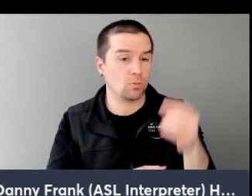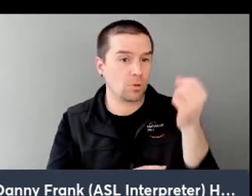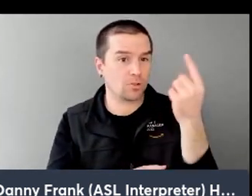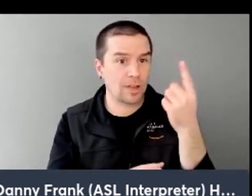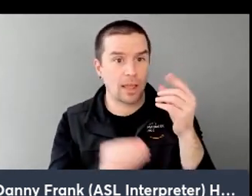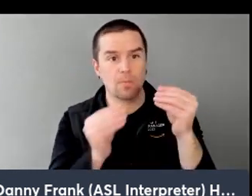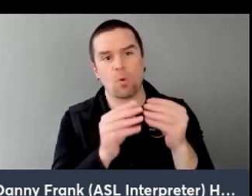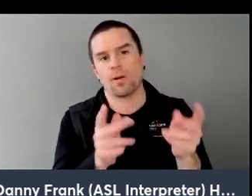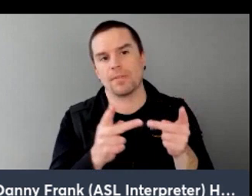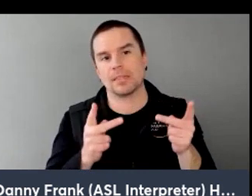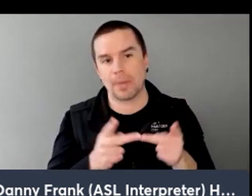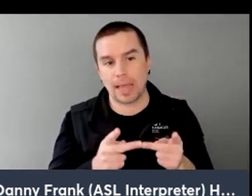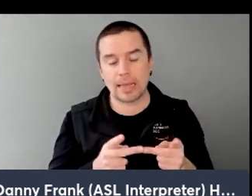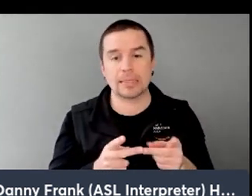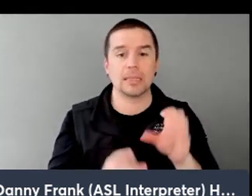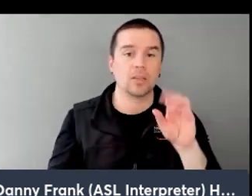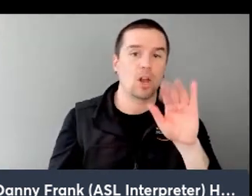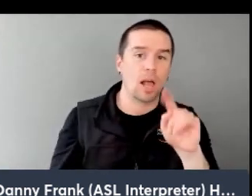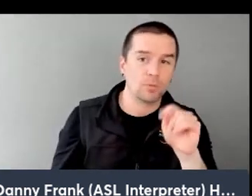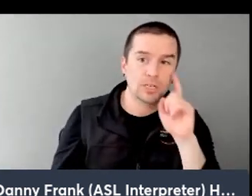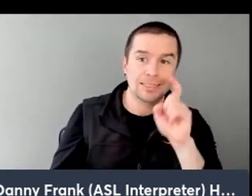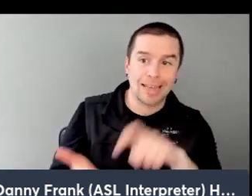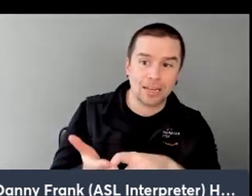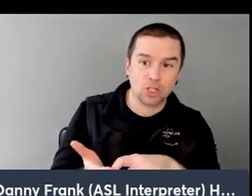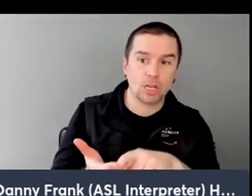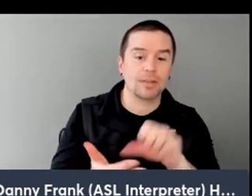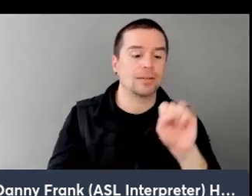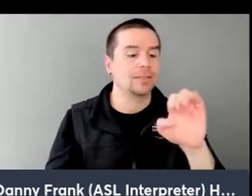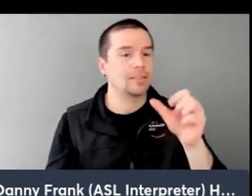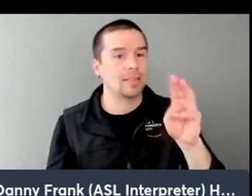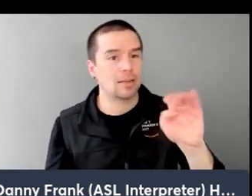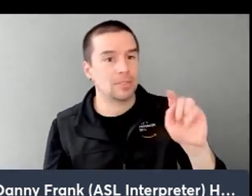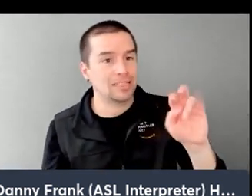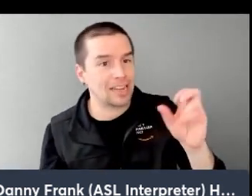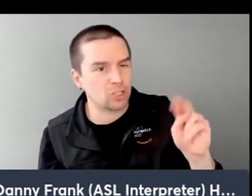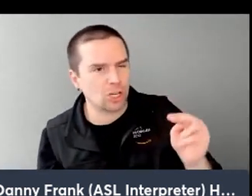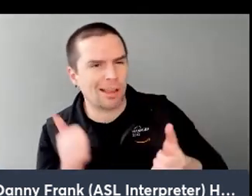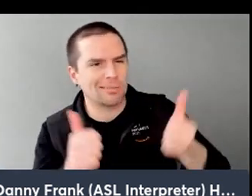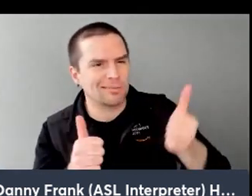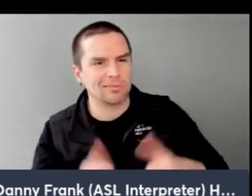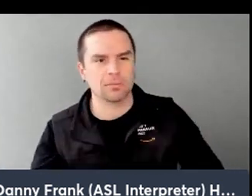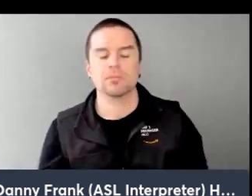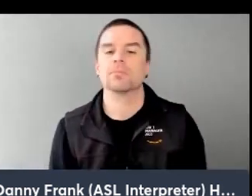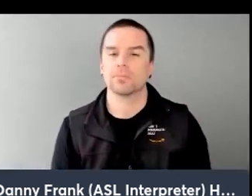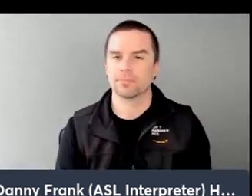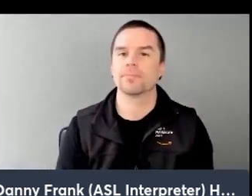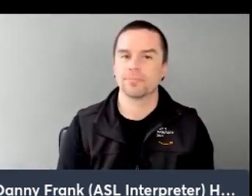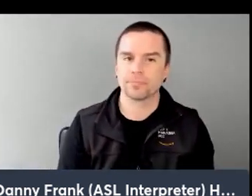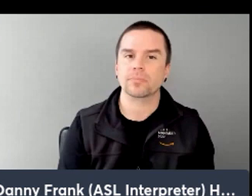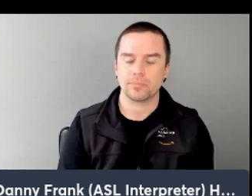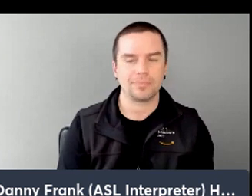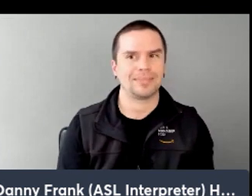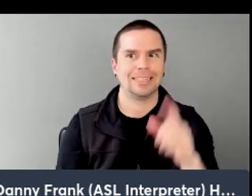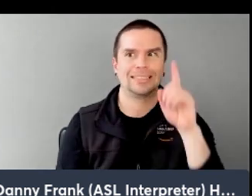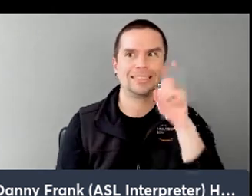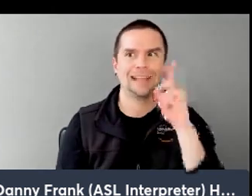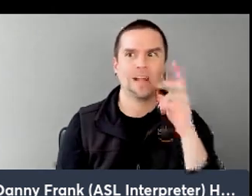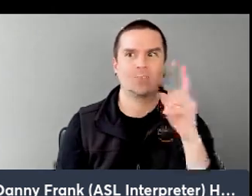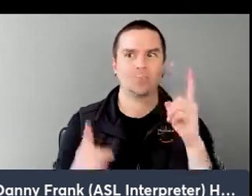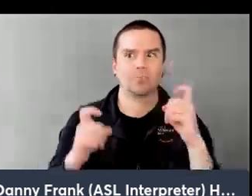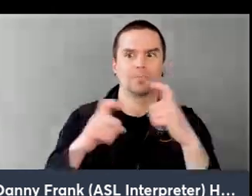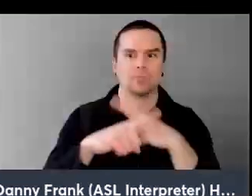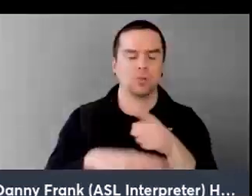space? Yeah, that sounds really, really complicated. So you mentioned up top about Replicator